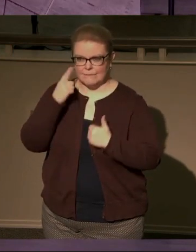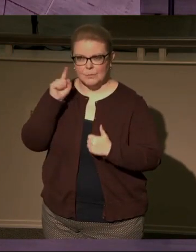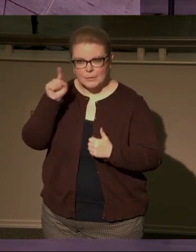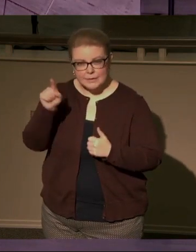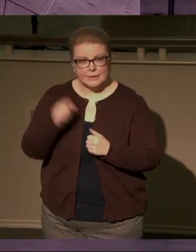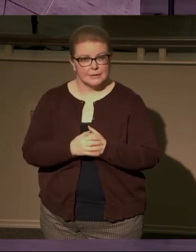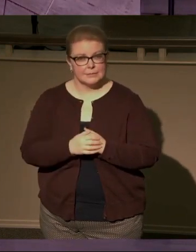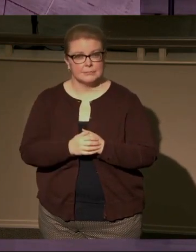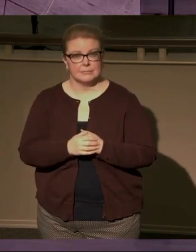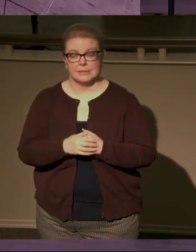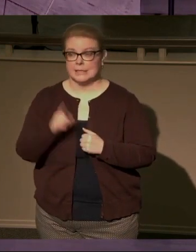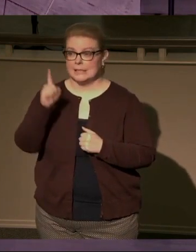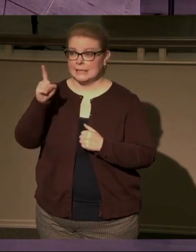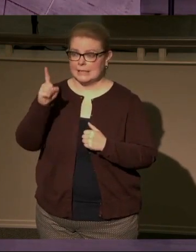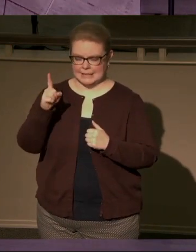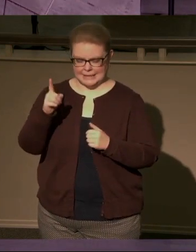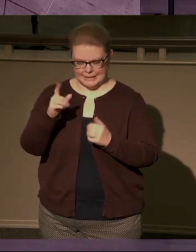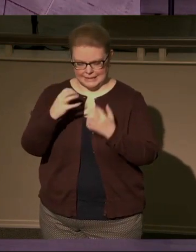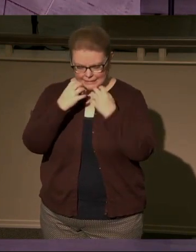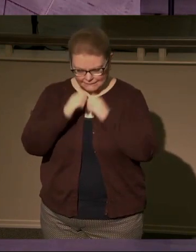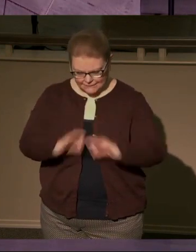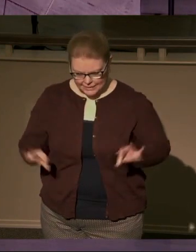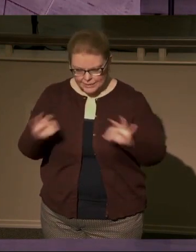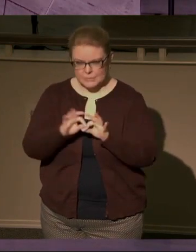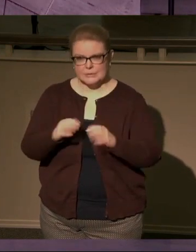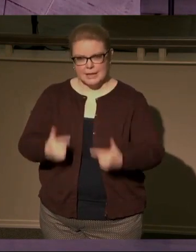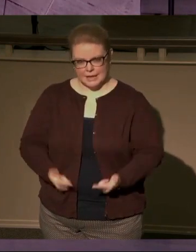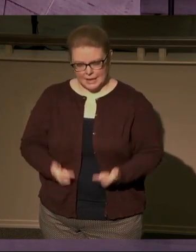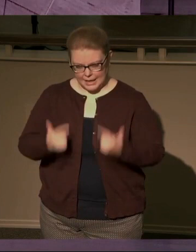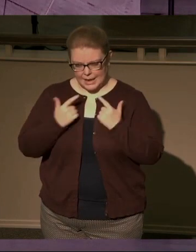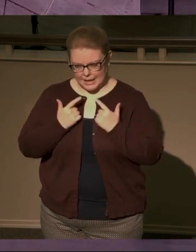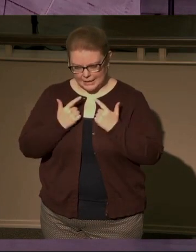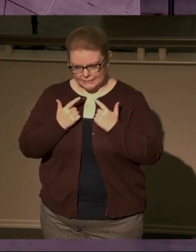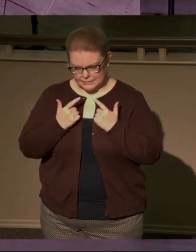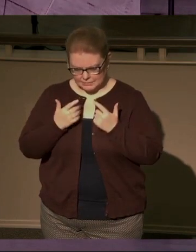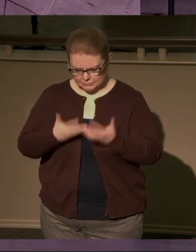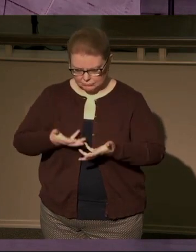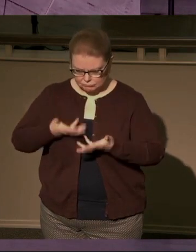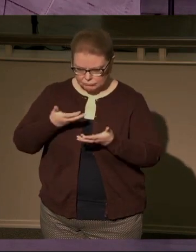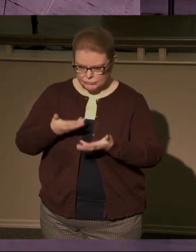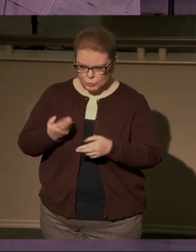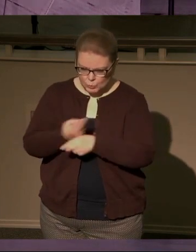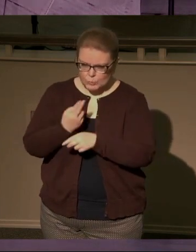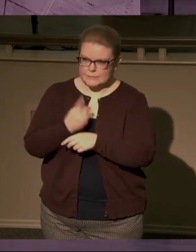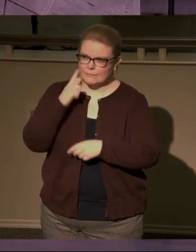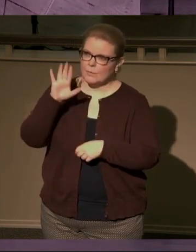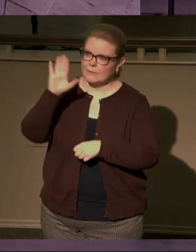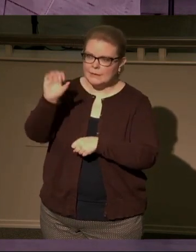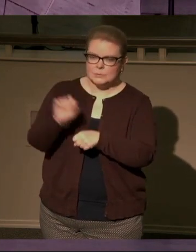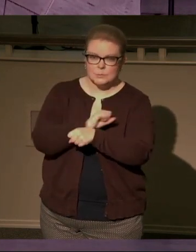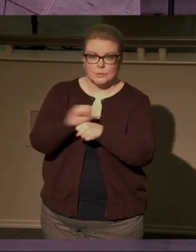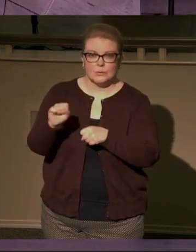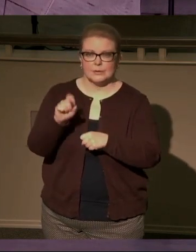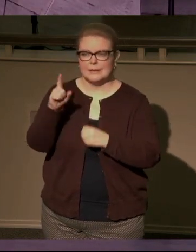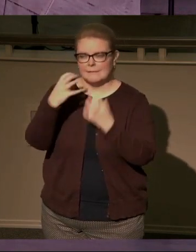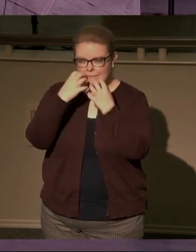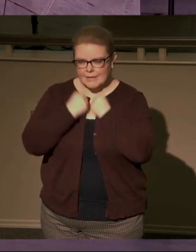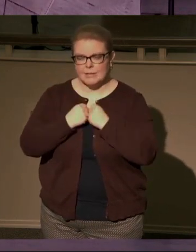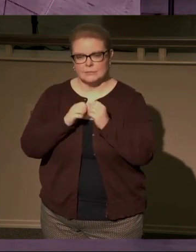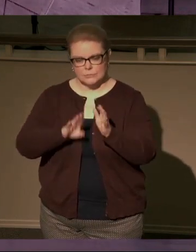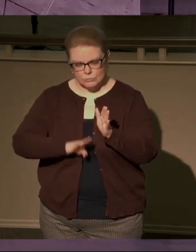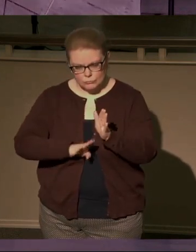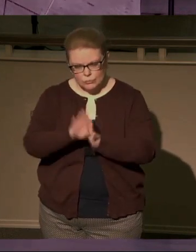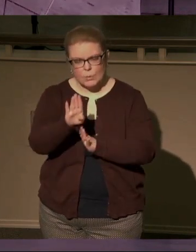He values lives that are poured out on behalf of his work. He values the growth of